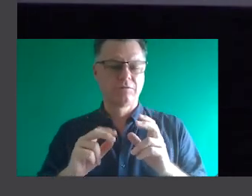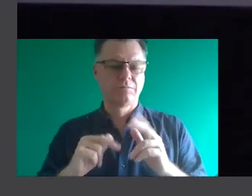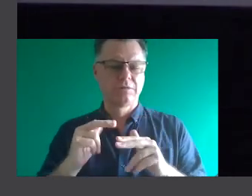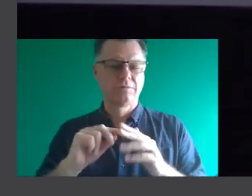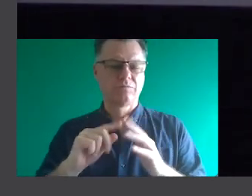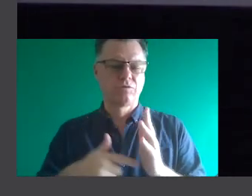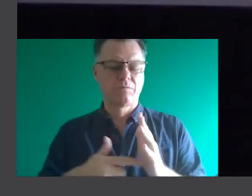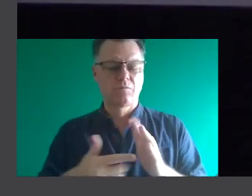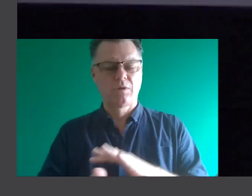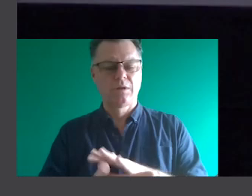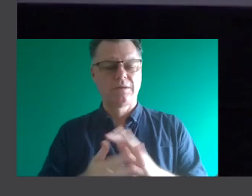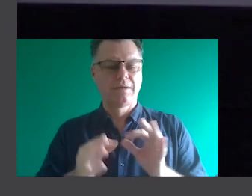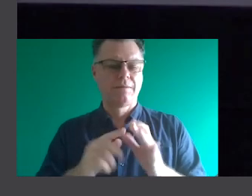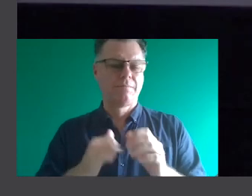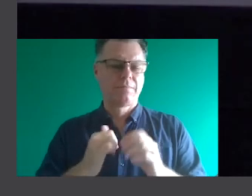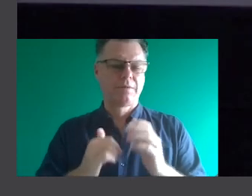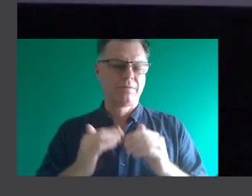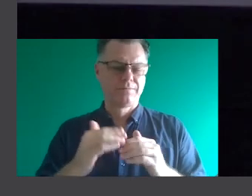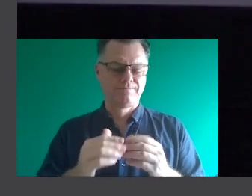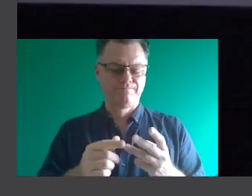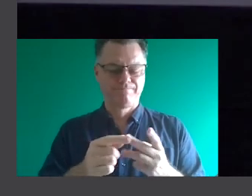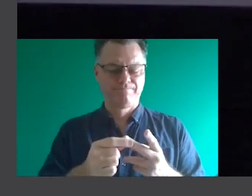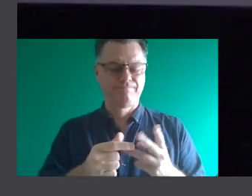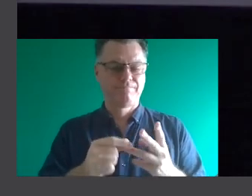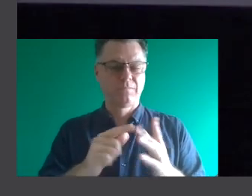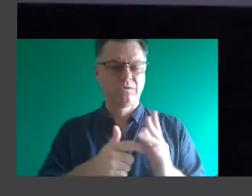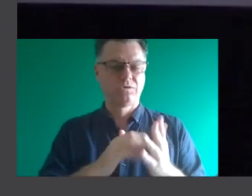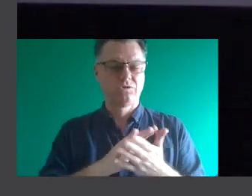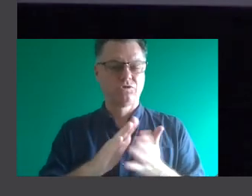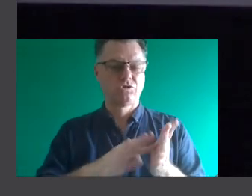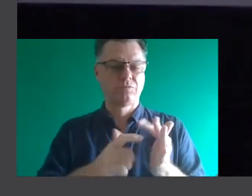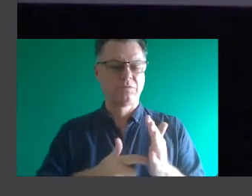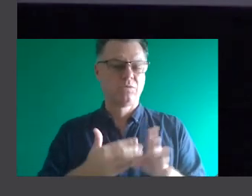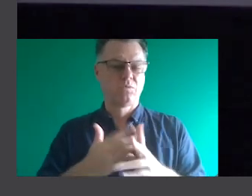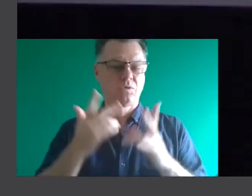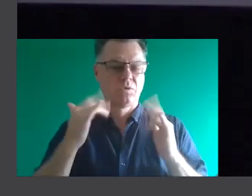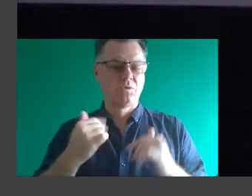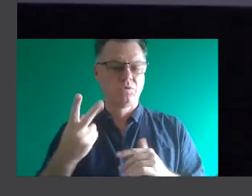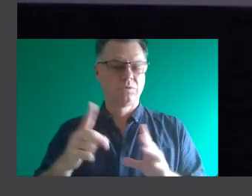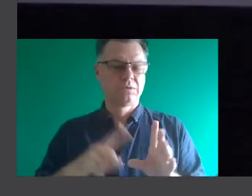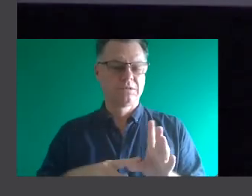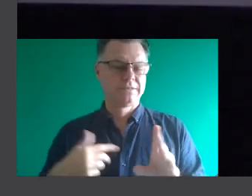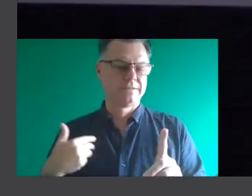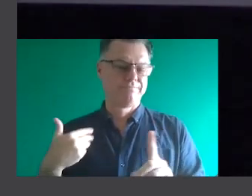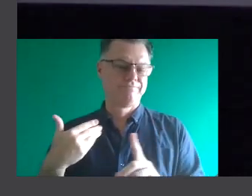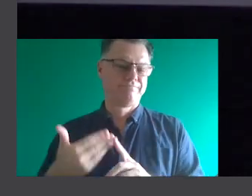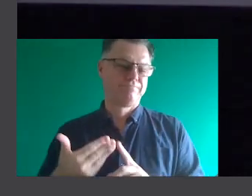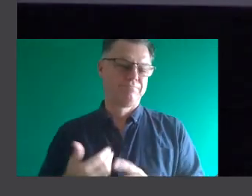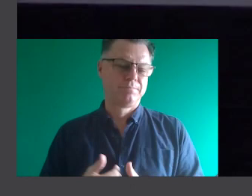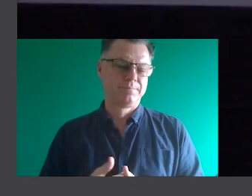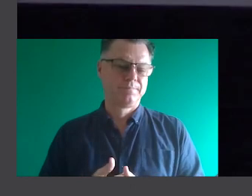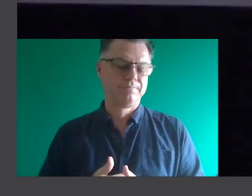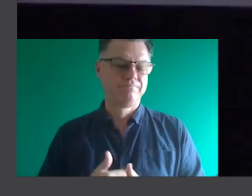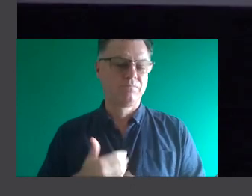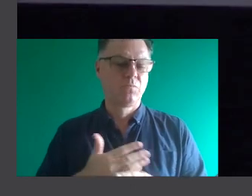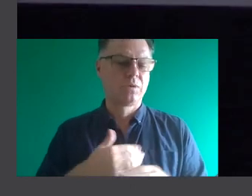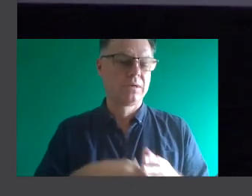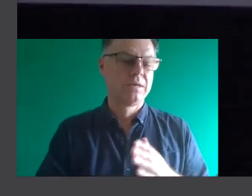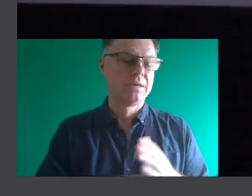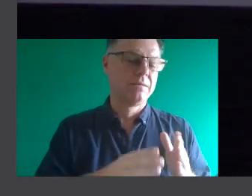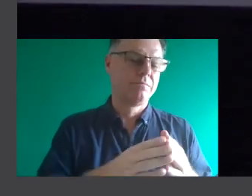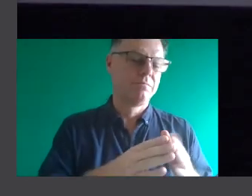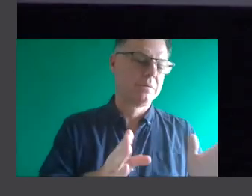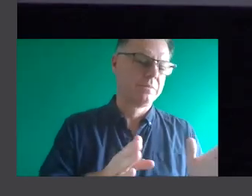Program as part of the Big Build. Josh Miller has been a practicing lawyer for over 20 years, with